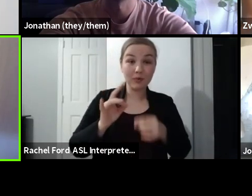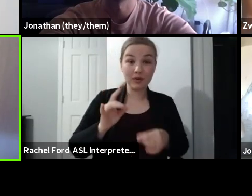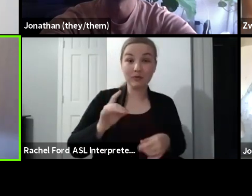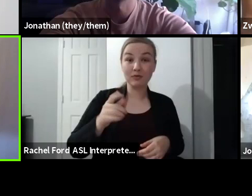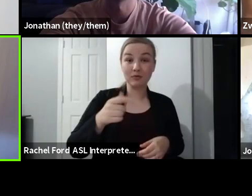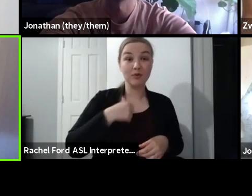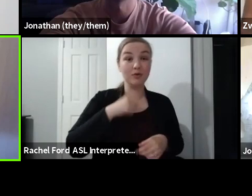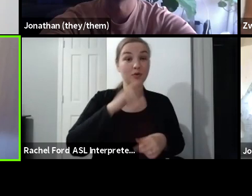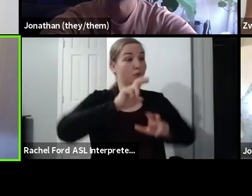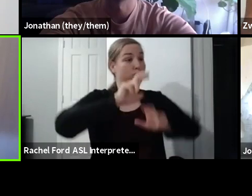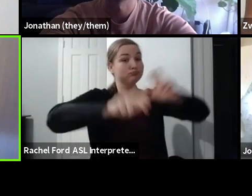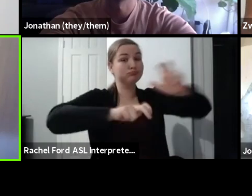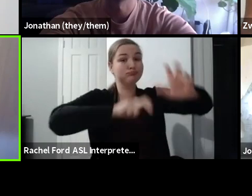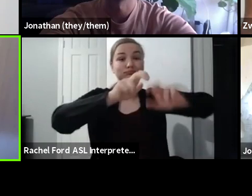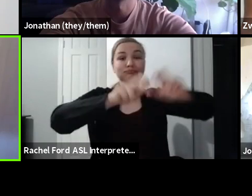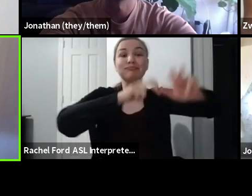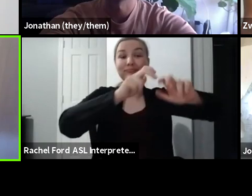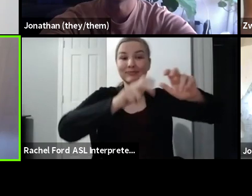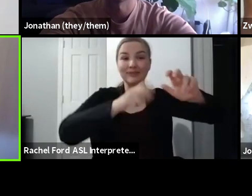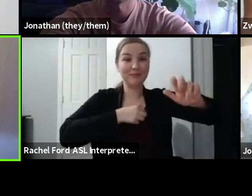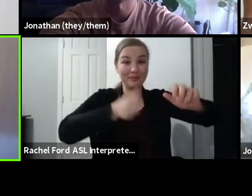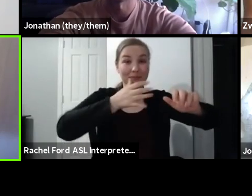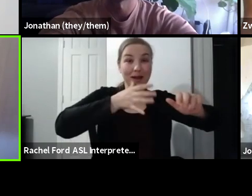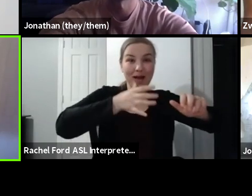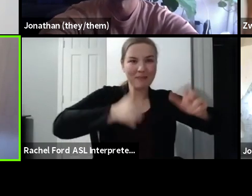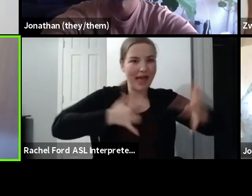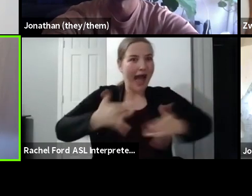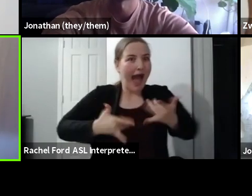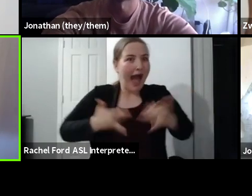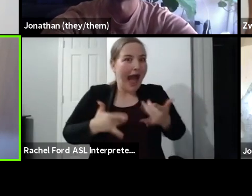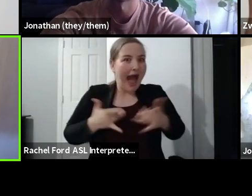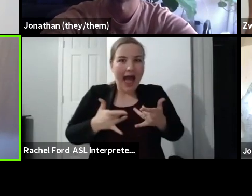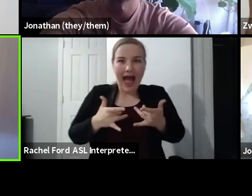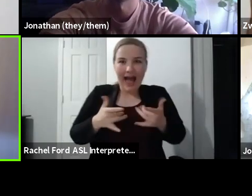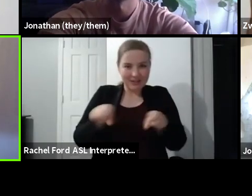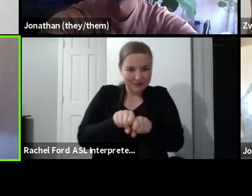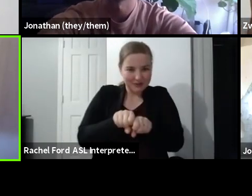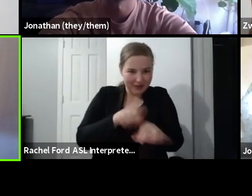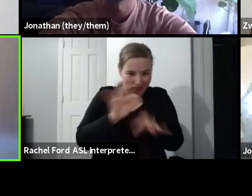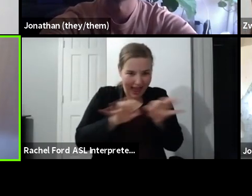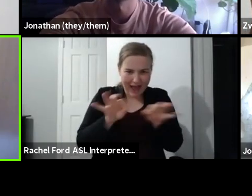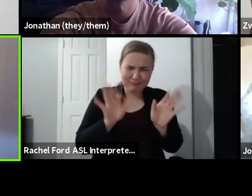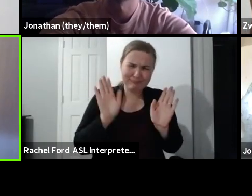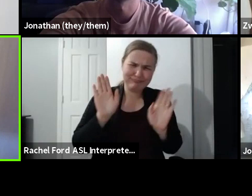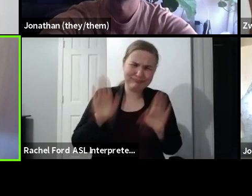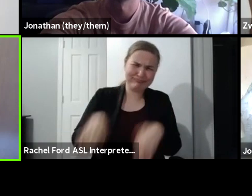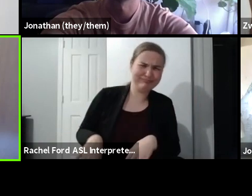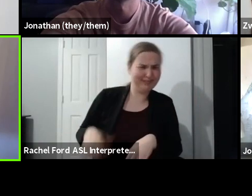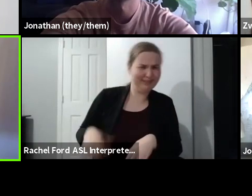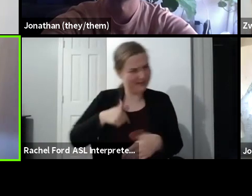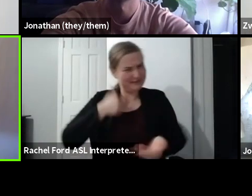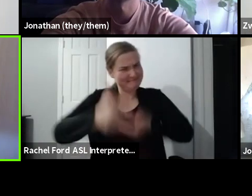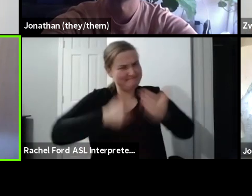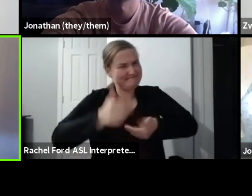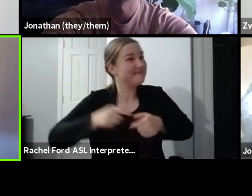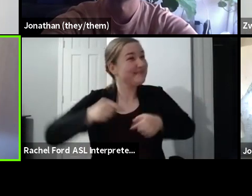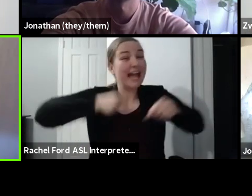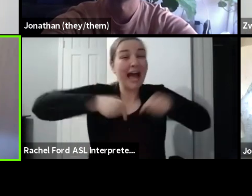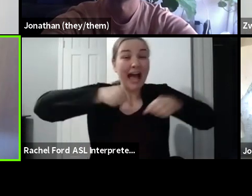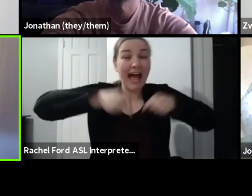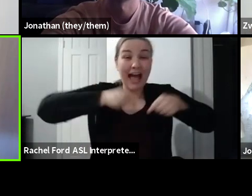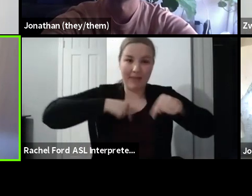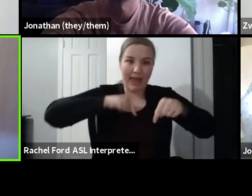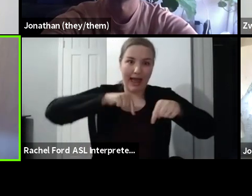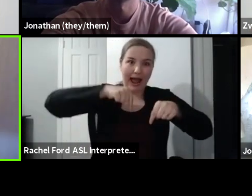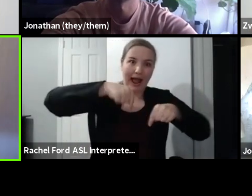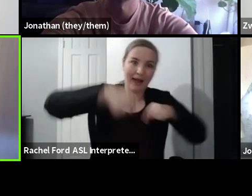not gonna tie my shoelaces. I'm just gonna keep on running to this amusement park because it's the first time in my whole life. And I'm like 8 years old and I've